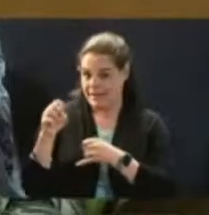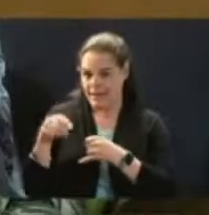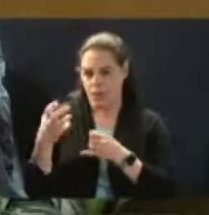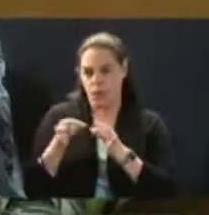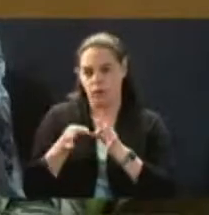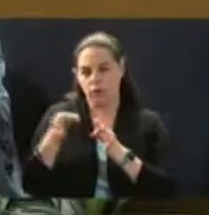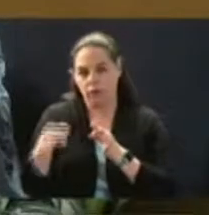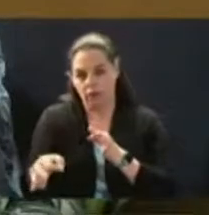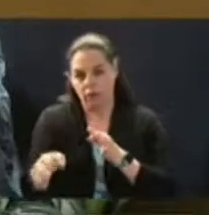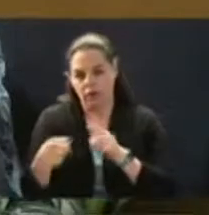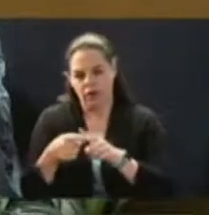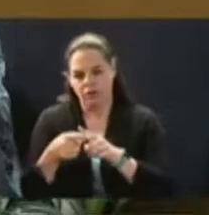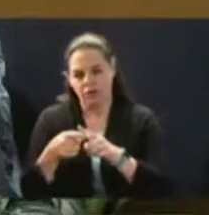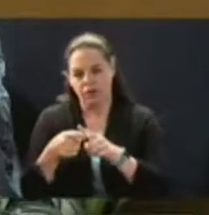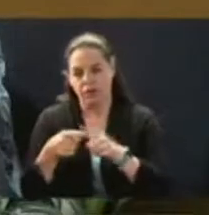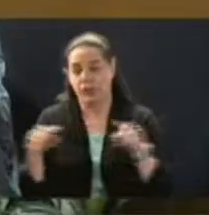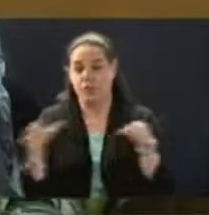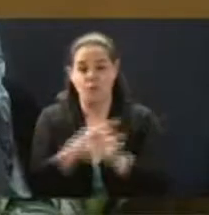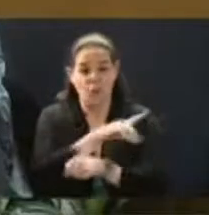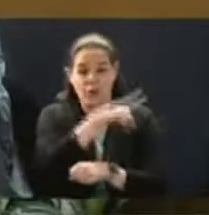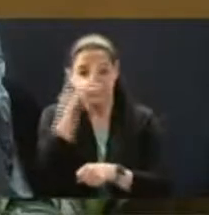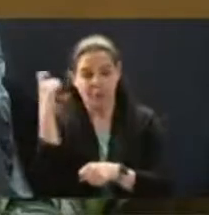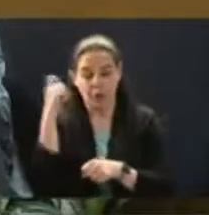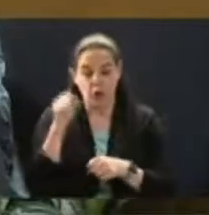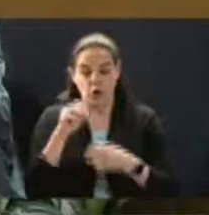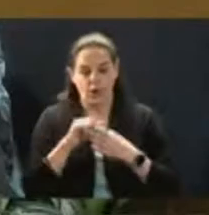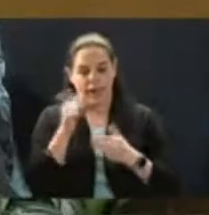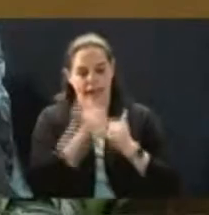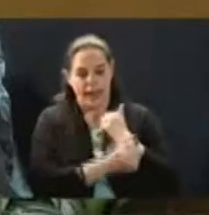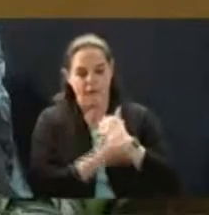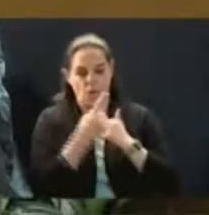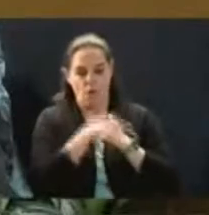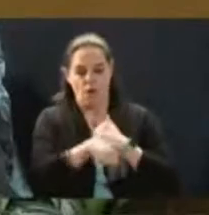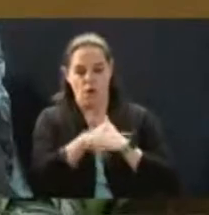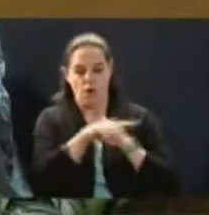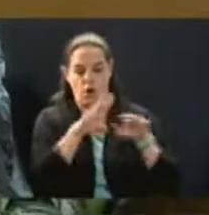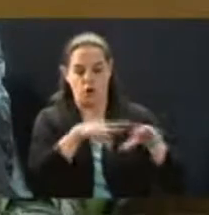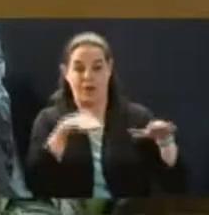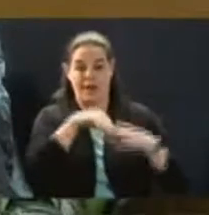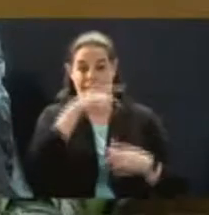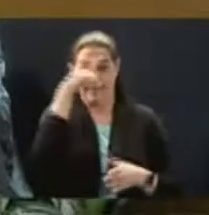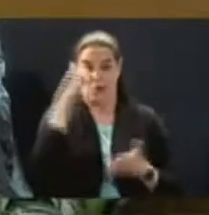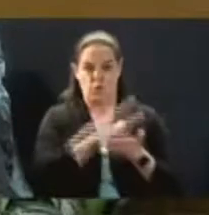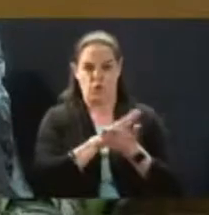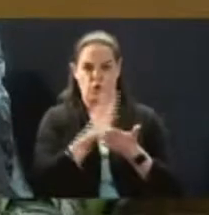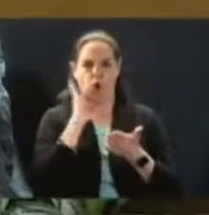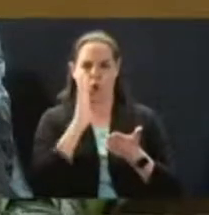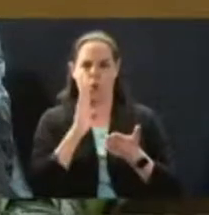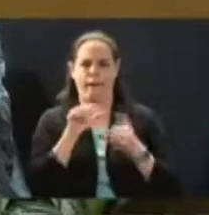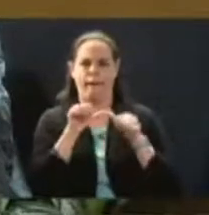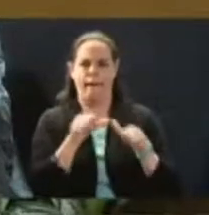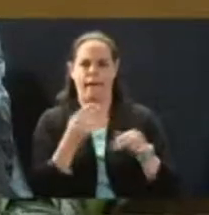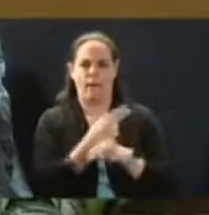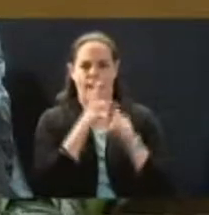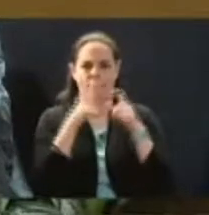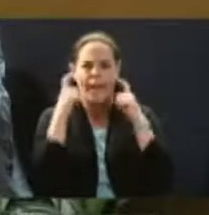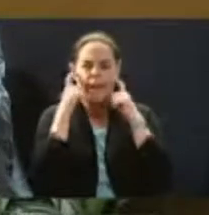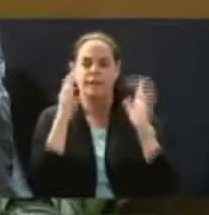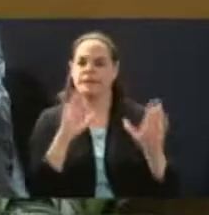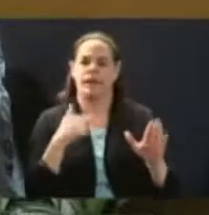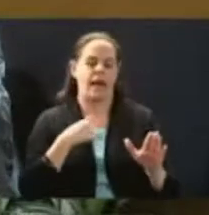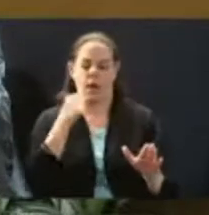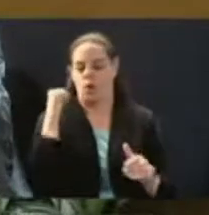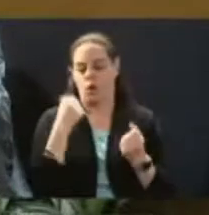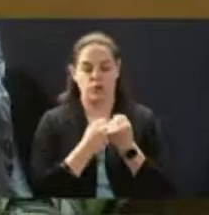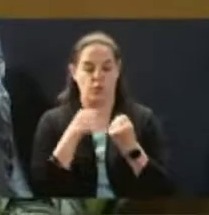extend it on in through the entire summer so that every one of those children in summer school were masked. So I won't support